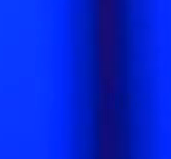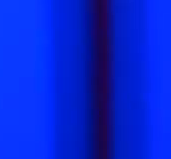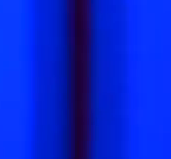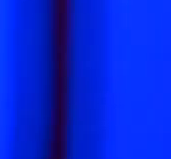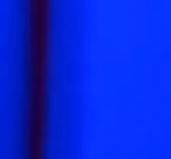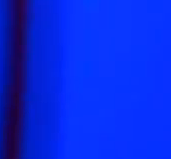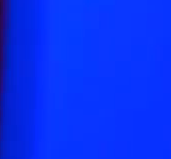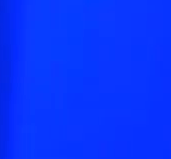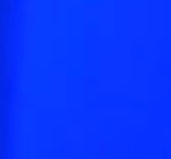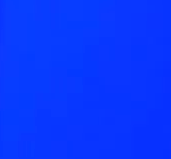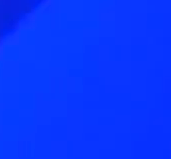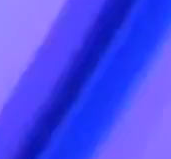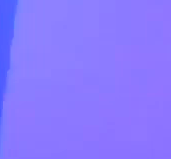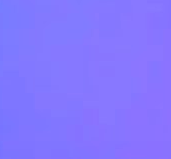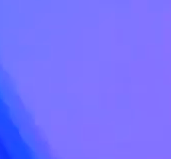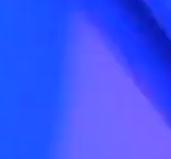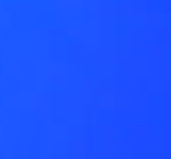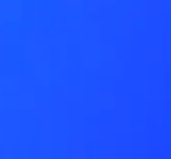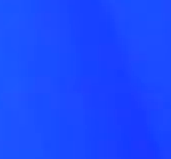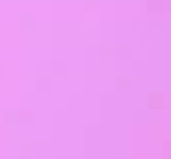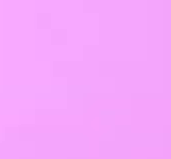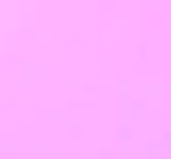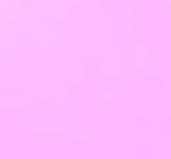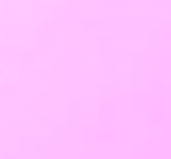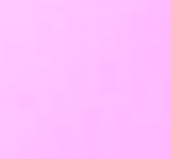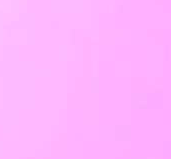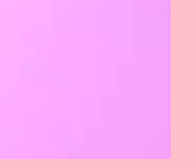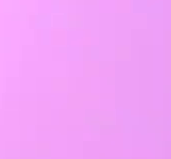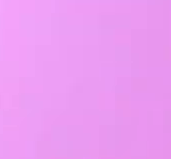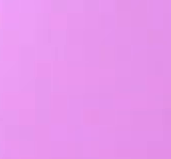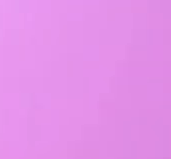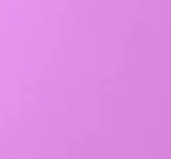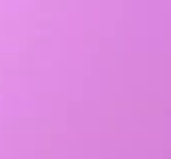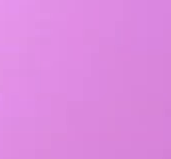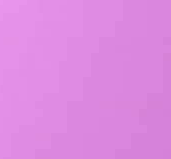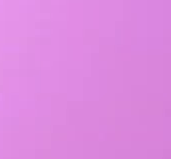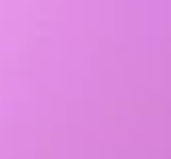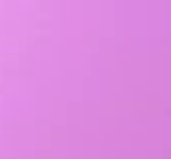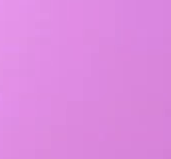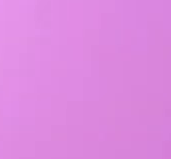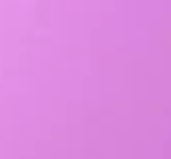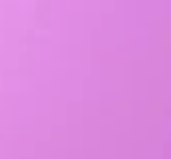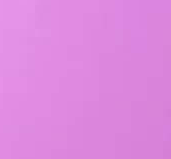ZNS Total Sports is brought to you by Fourth Terrace Diagnostic Center.